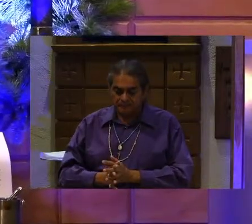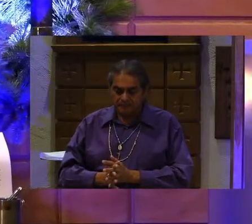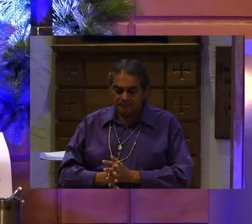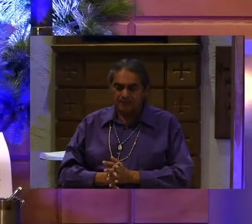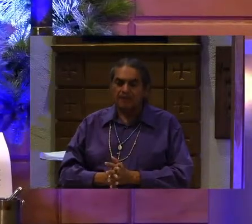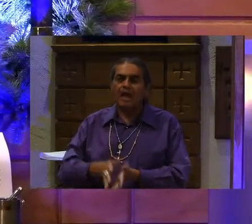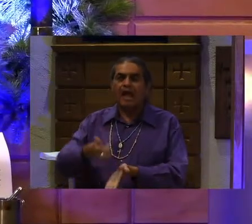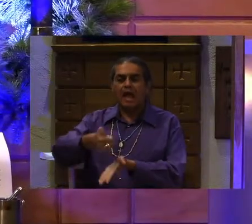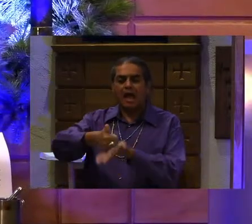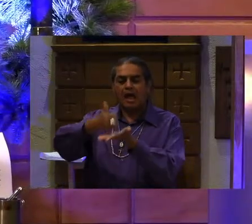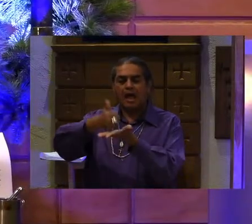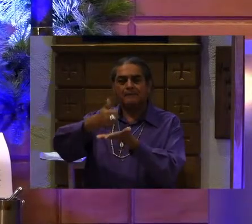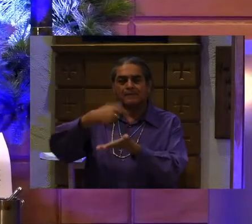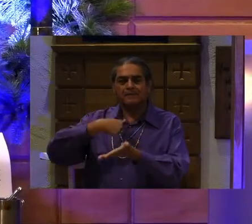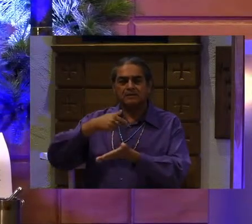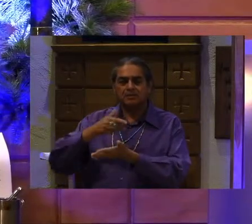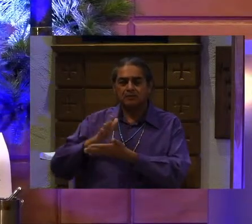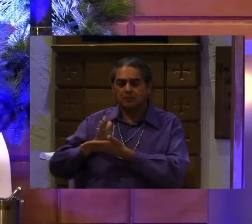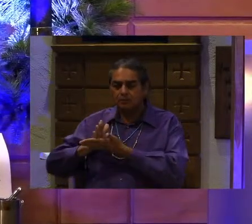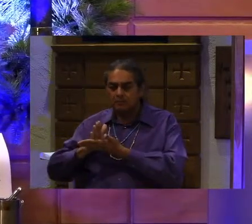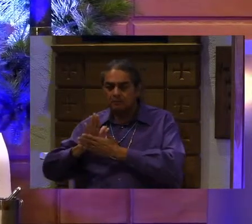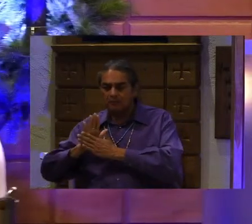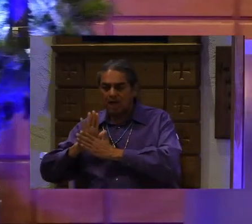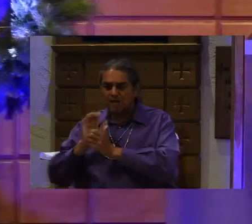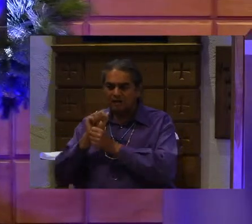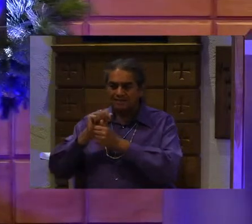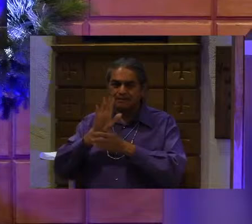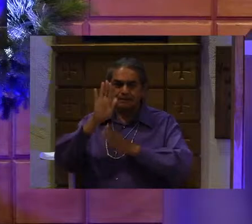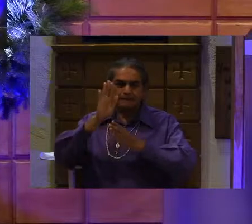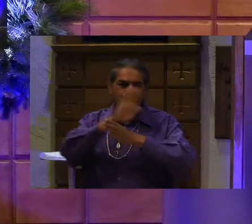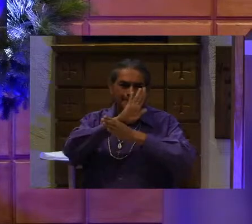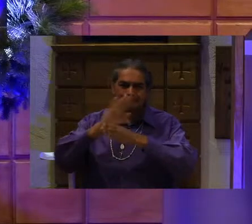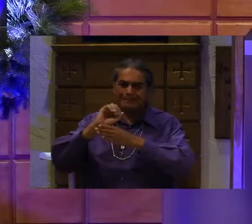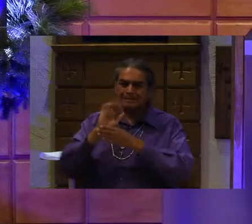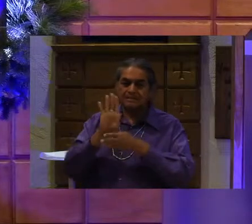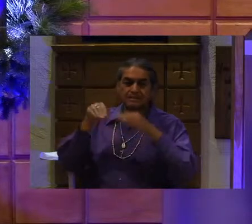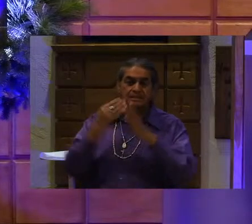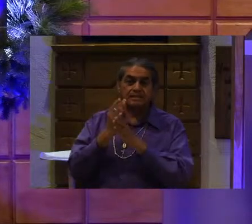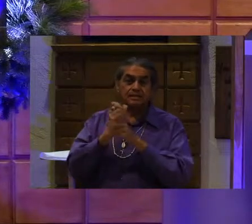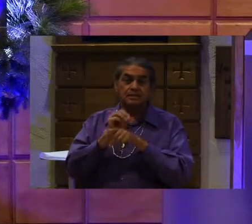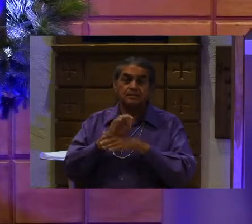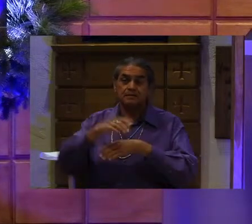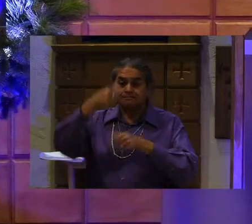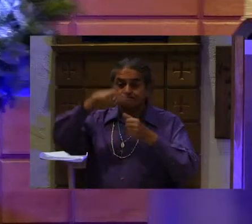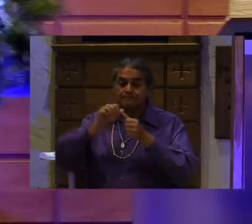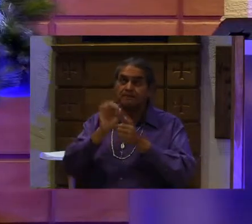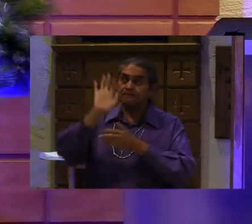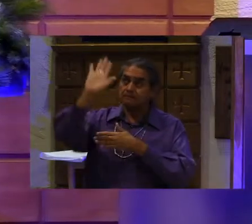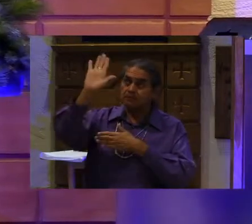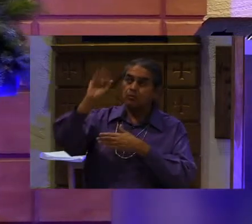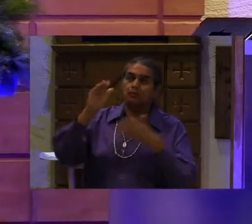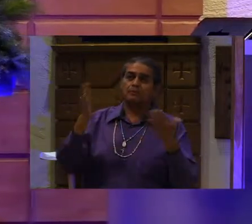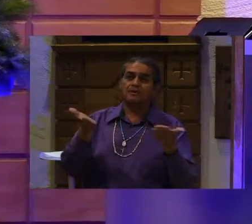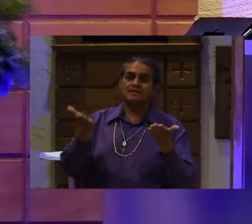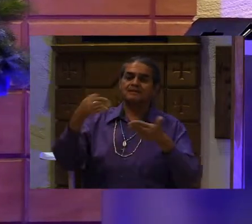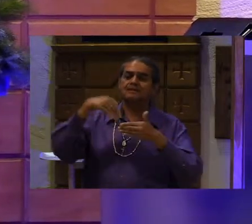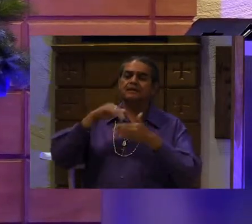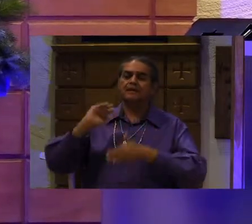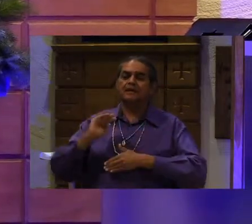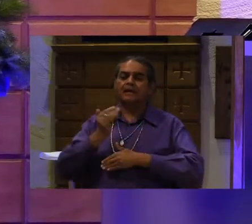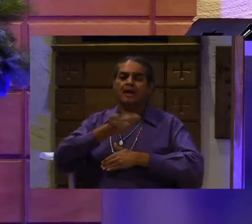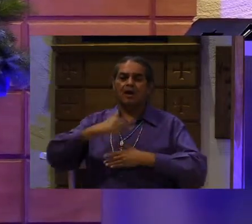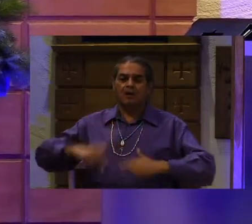Help us to pause in this busy season and to be mindful of your presence in our